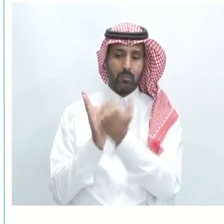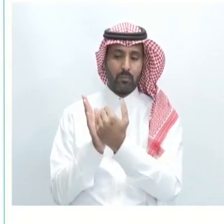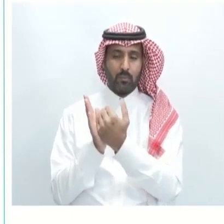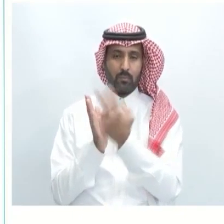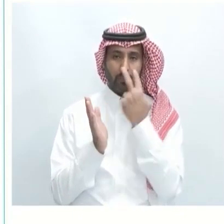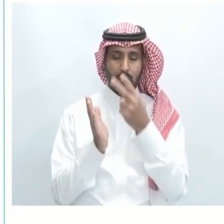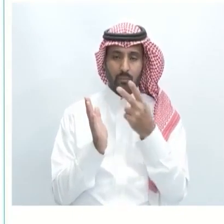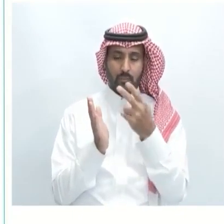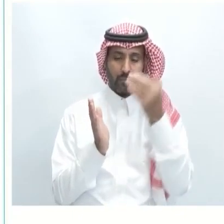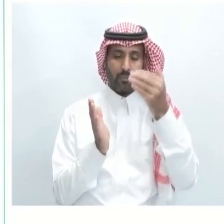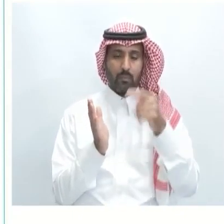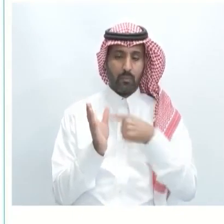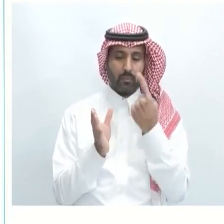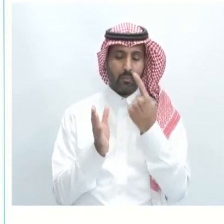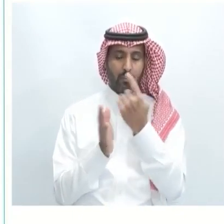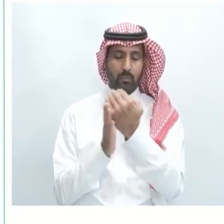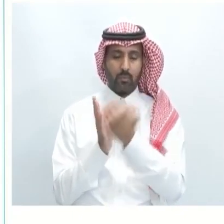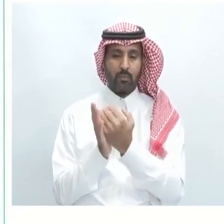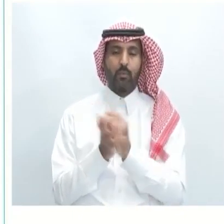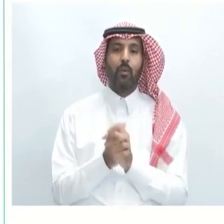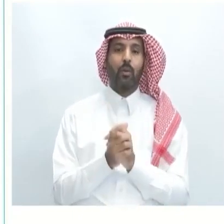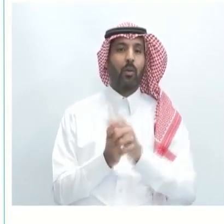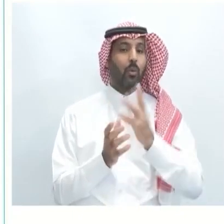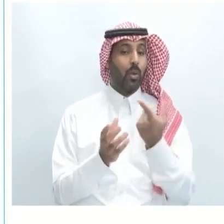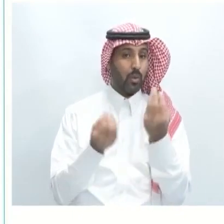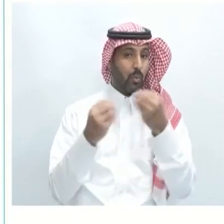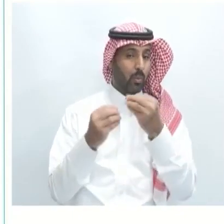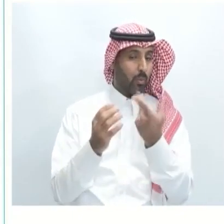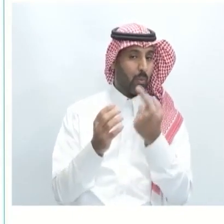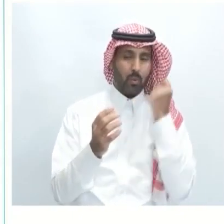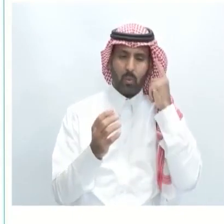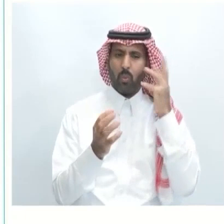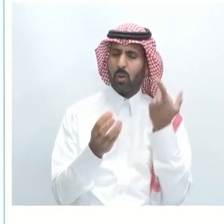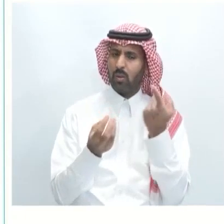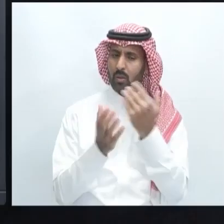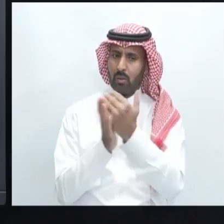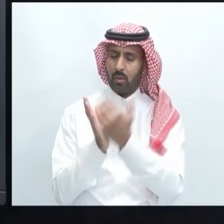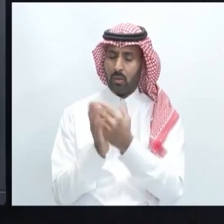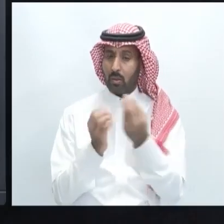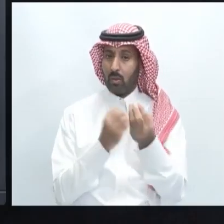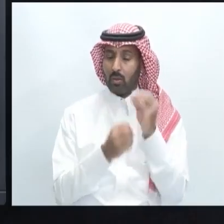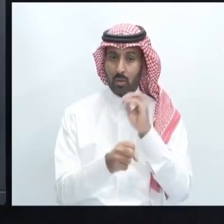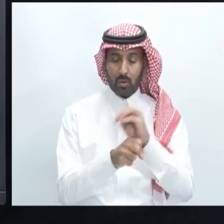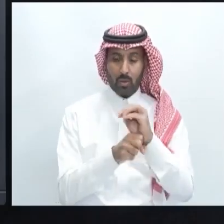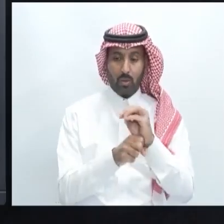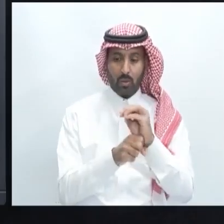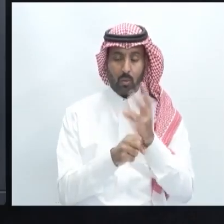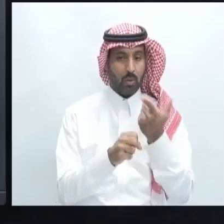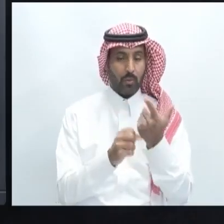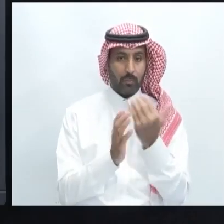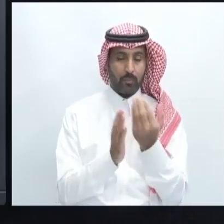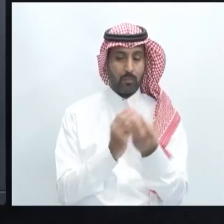If you notice the paragraph, this is the first paragraph. What information? Try to guess the information. Yes, very